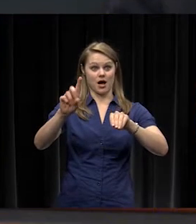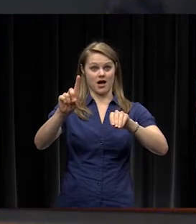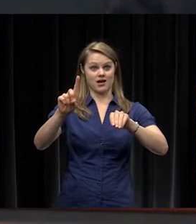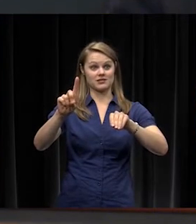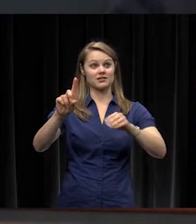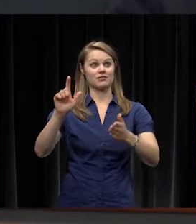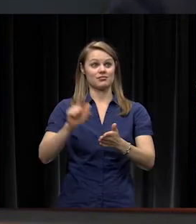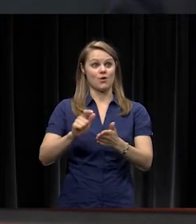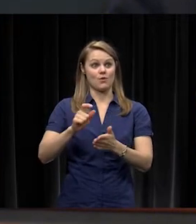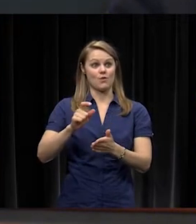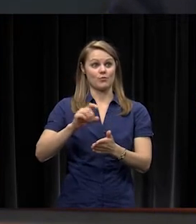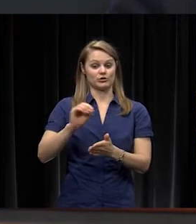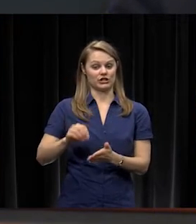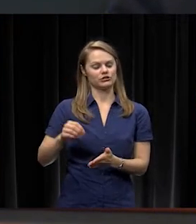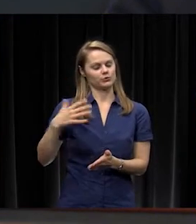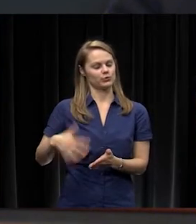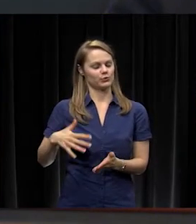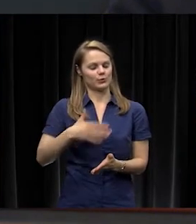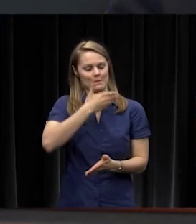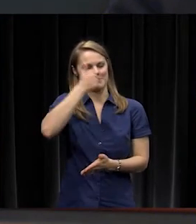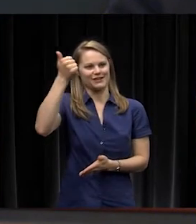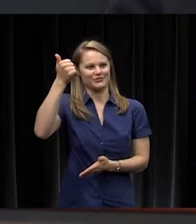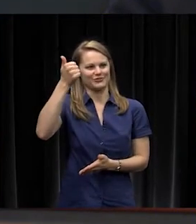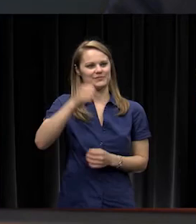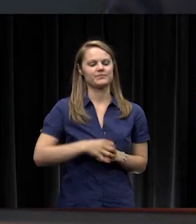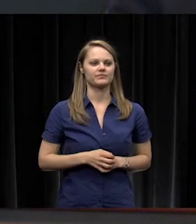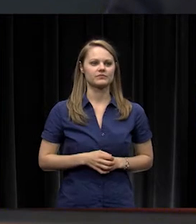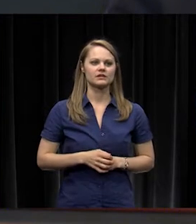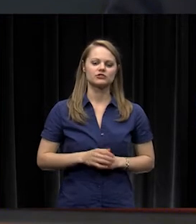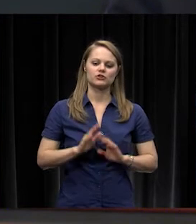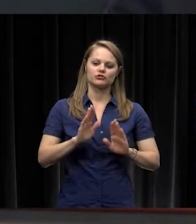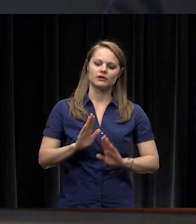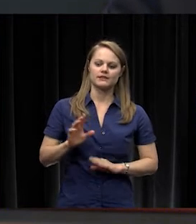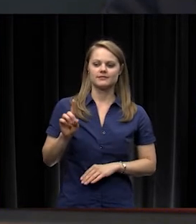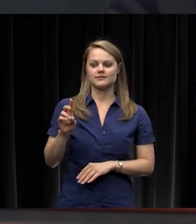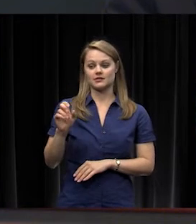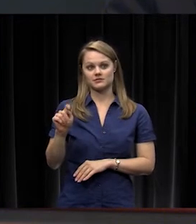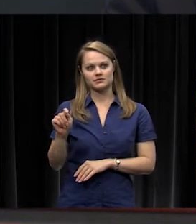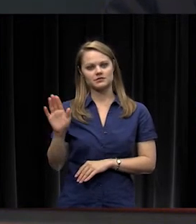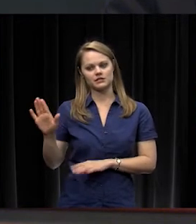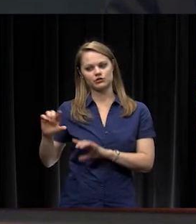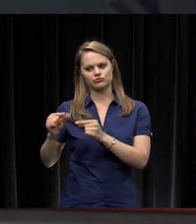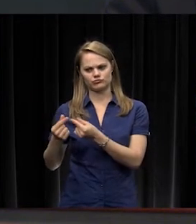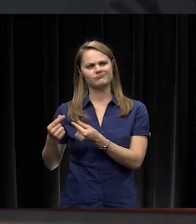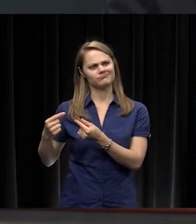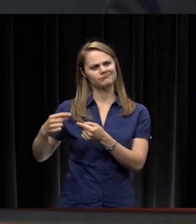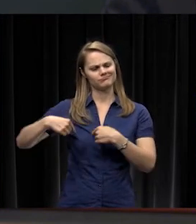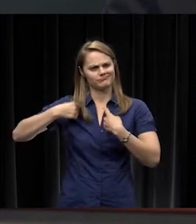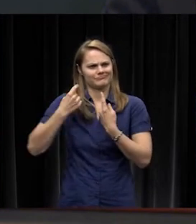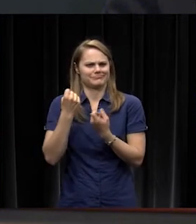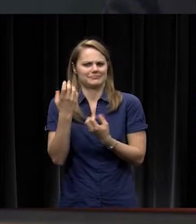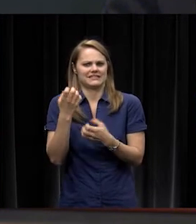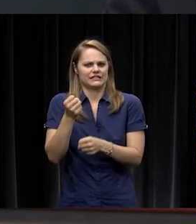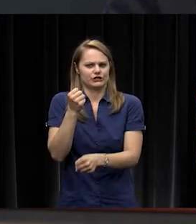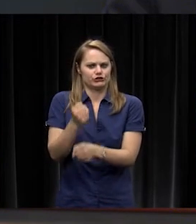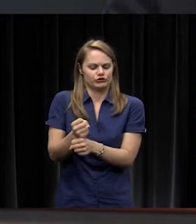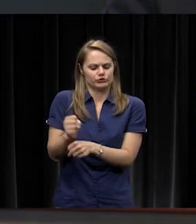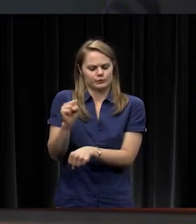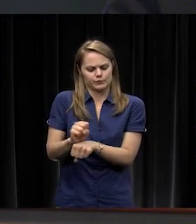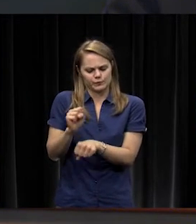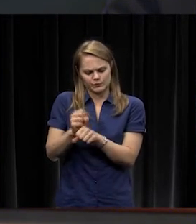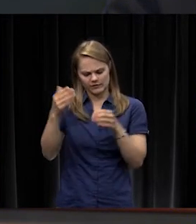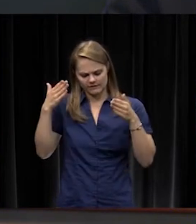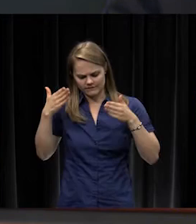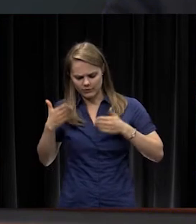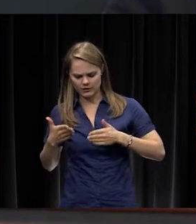it's the opposite direction. But it's great that, you know, Dustin and his group have really been, over the last few years, really spending a lot more time being a lot